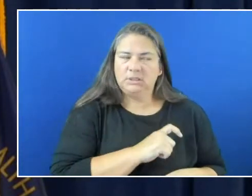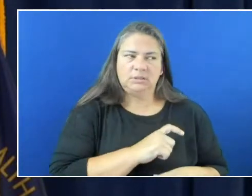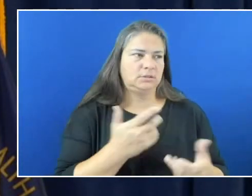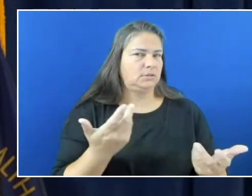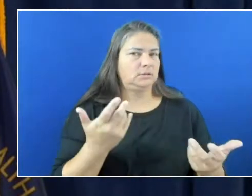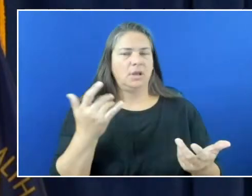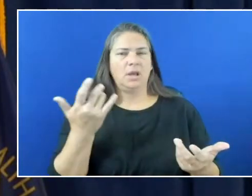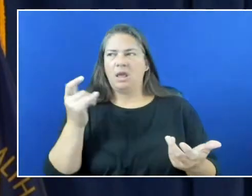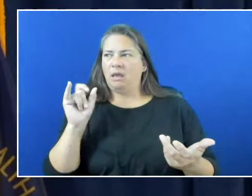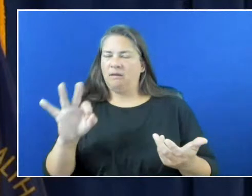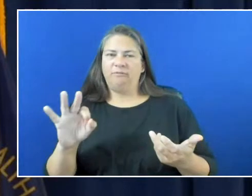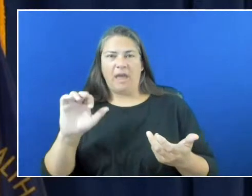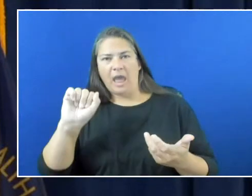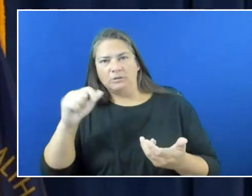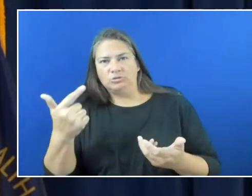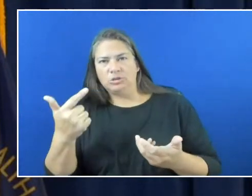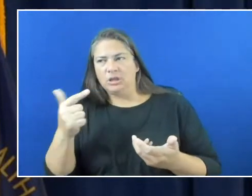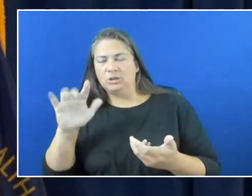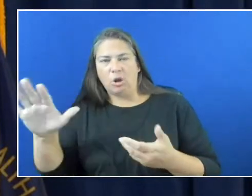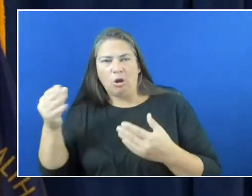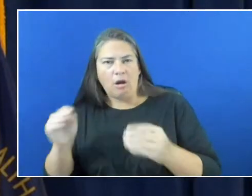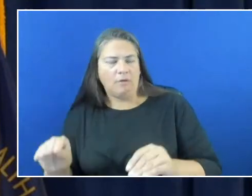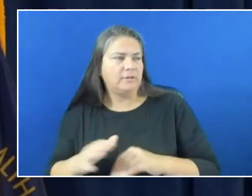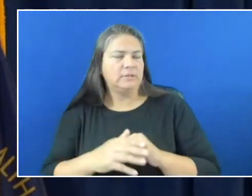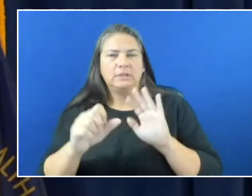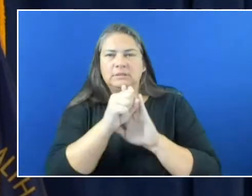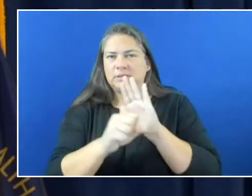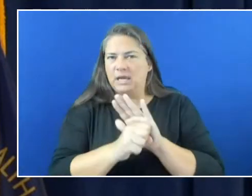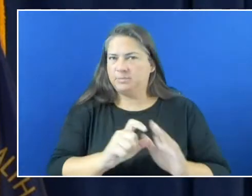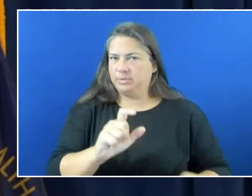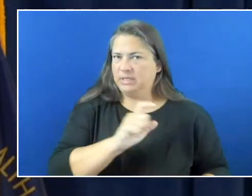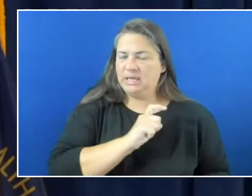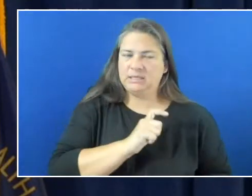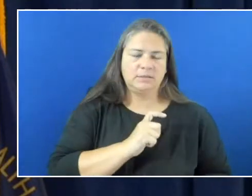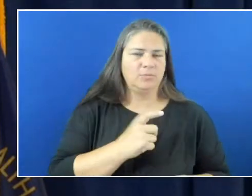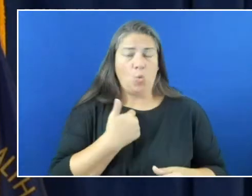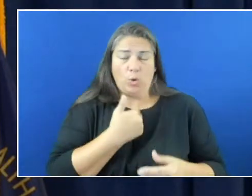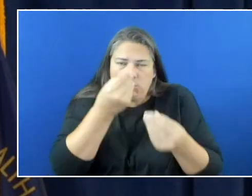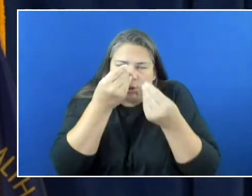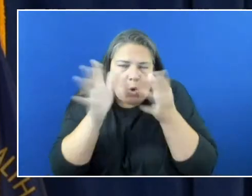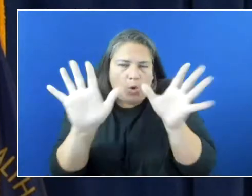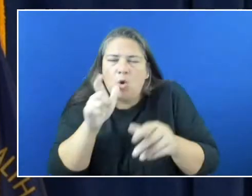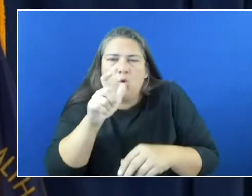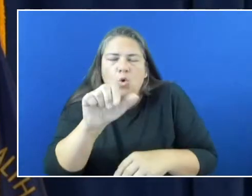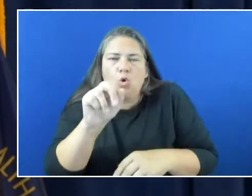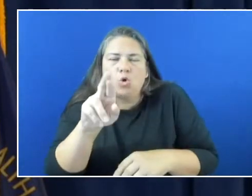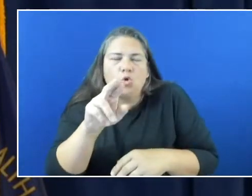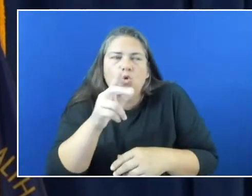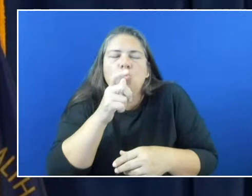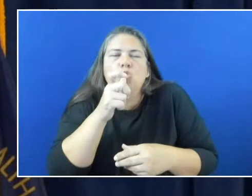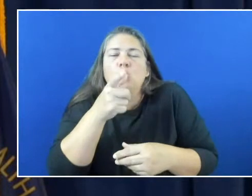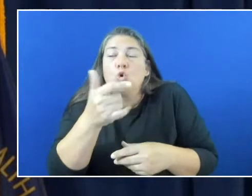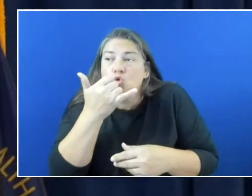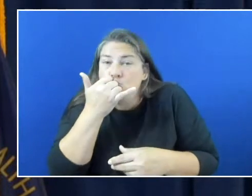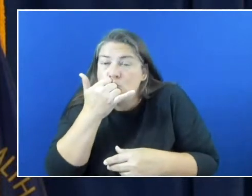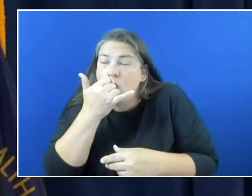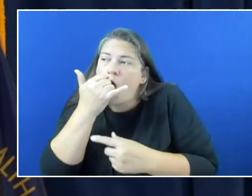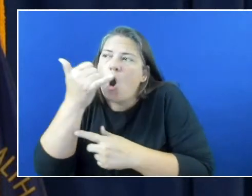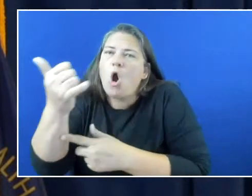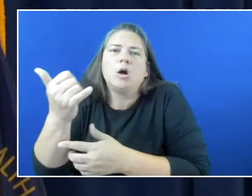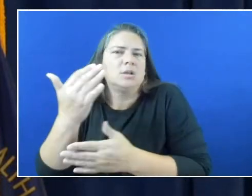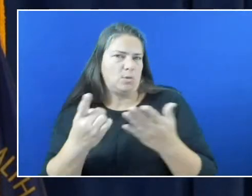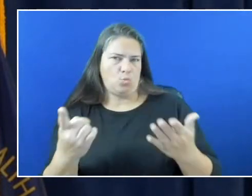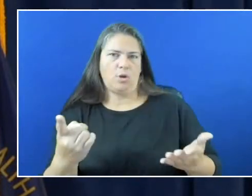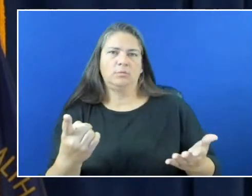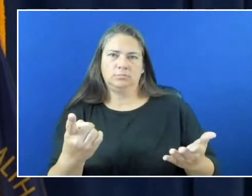the AG's office, if it's the state police, in many ways, we don't care who you call as long as you call somebody. This